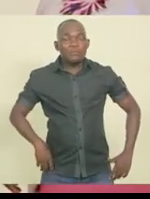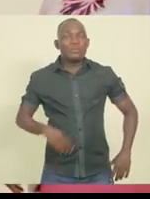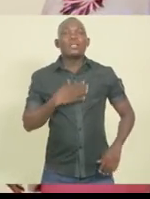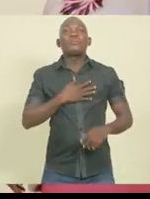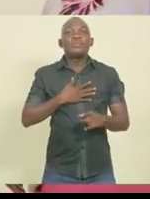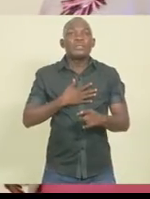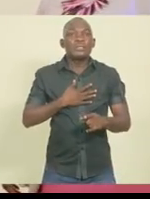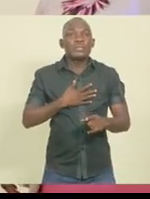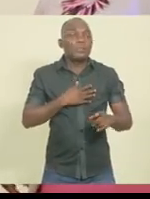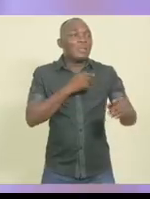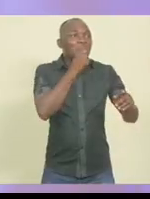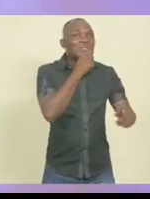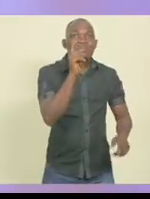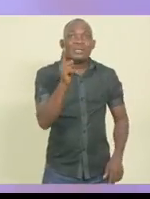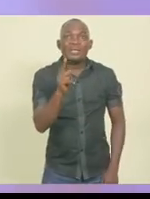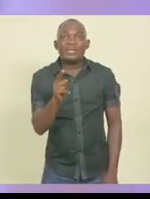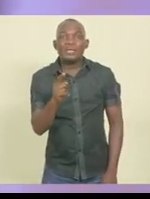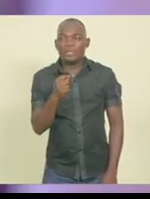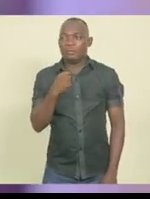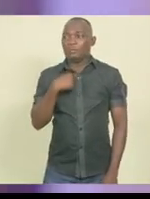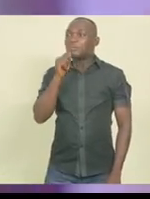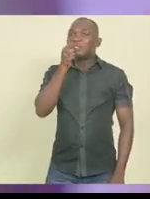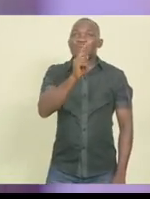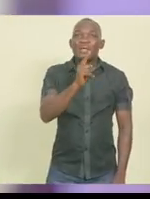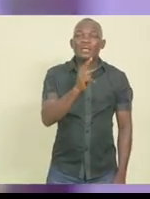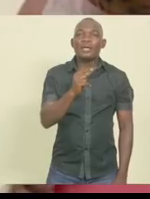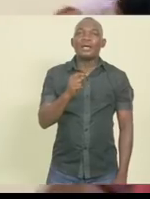please, where is patience? Madam.